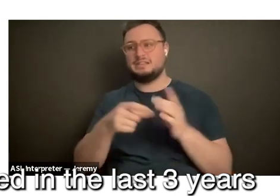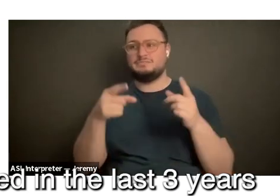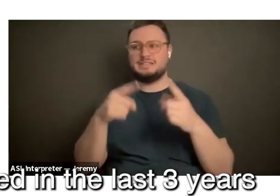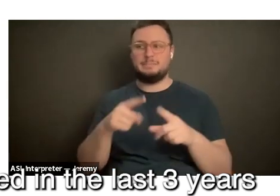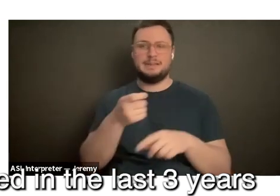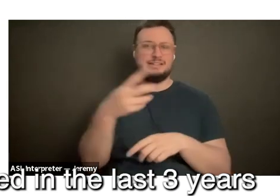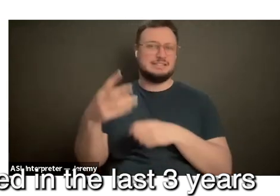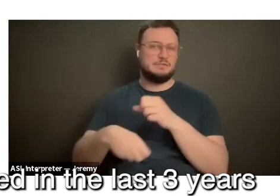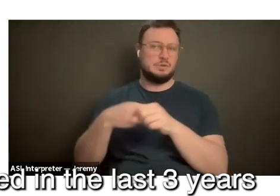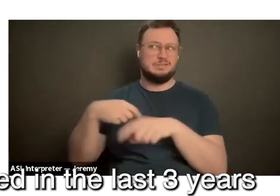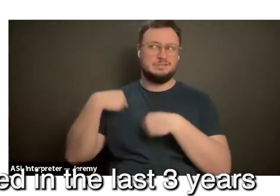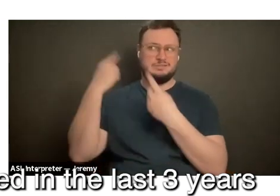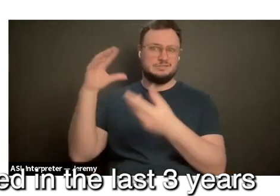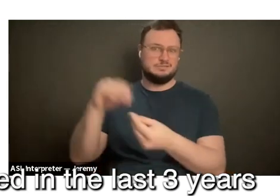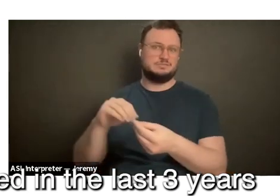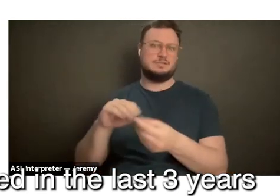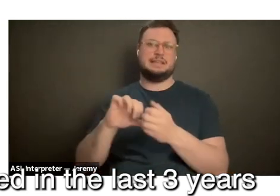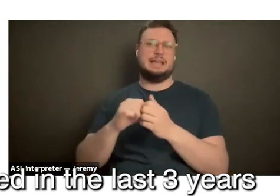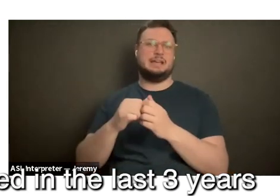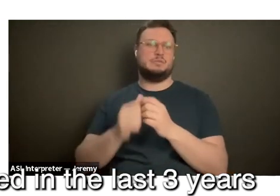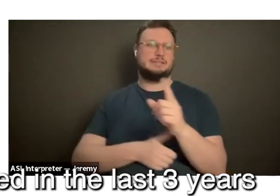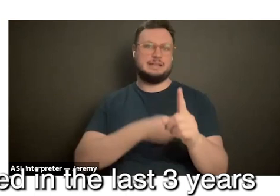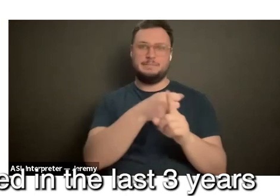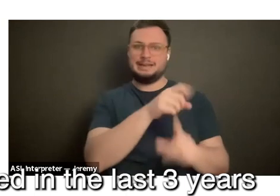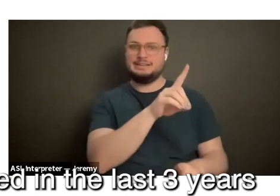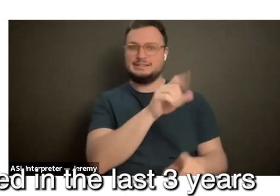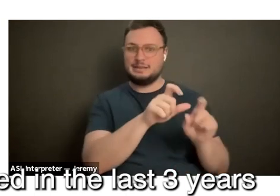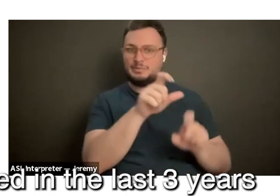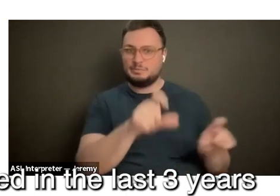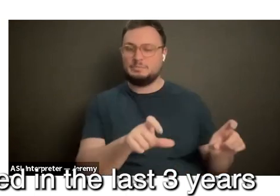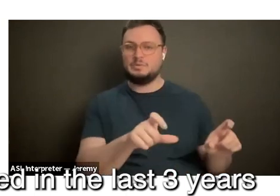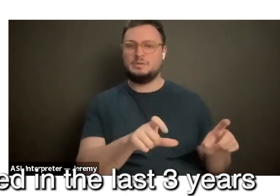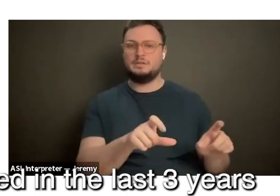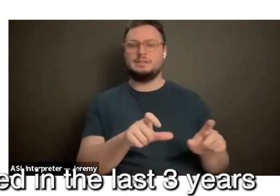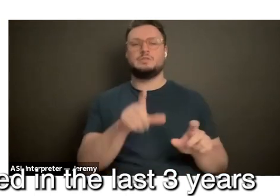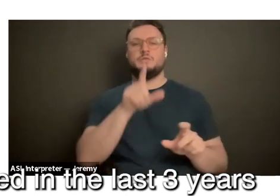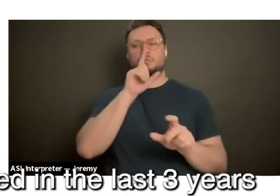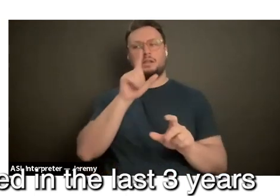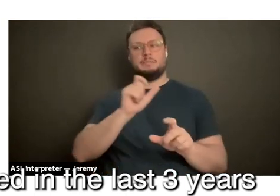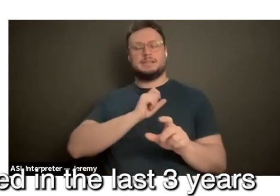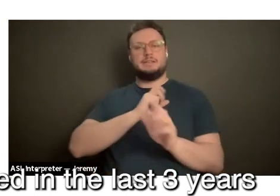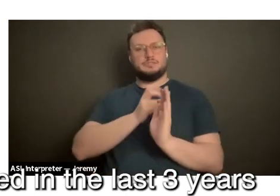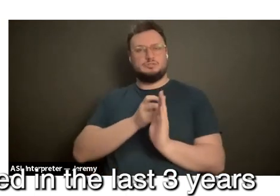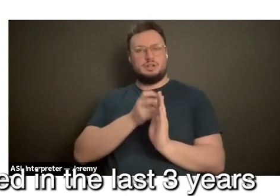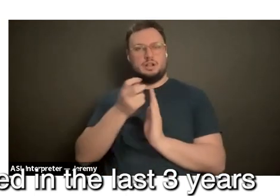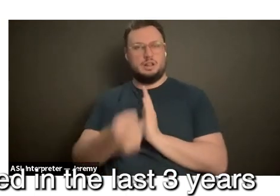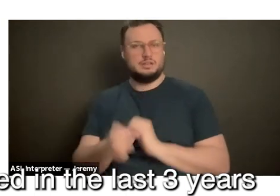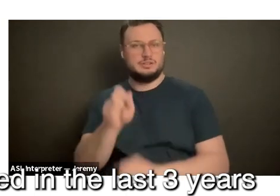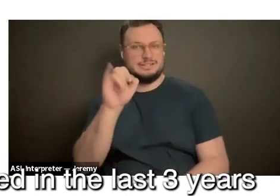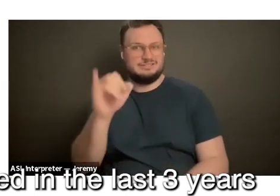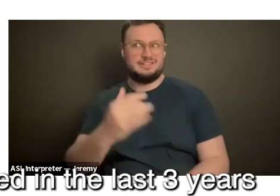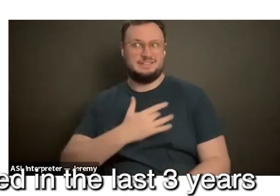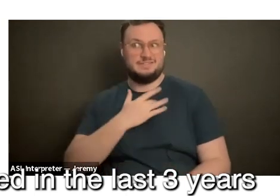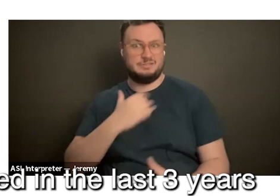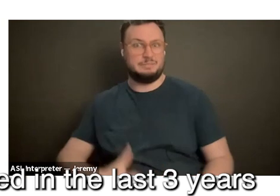particular to disabled people. Really into access intimacy has changed my life. Leading